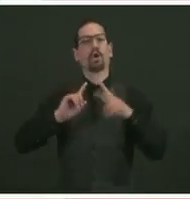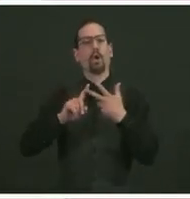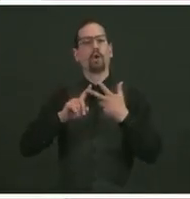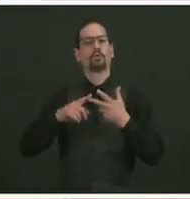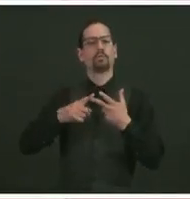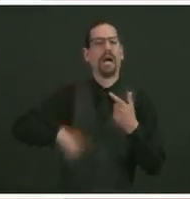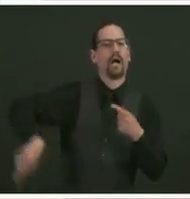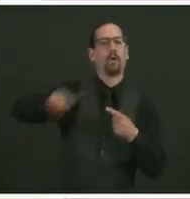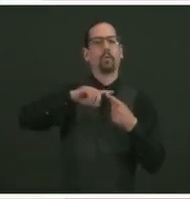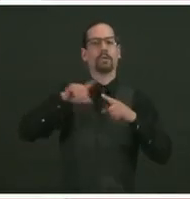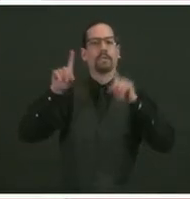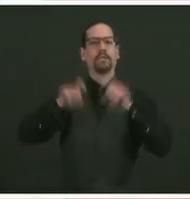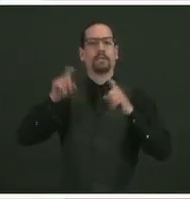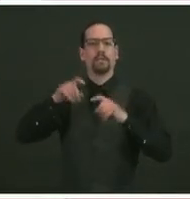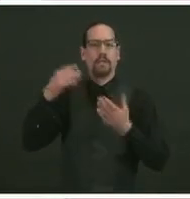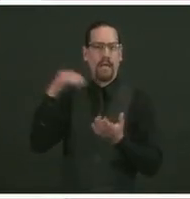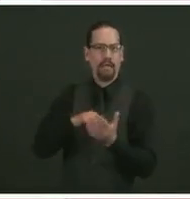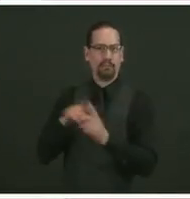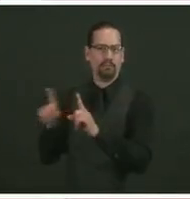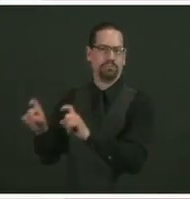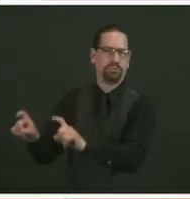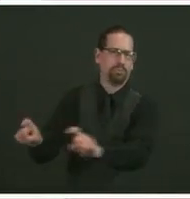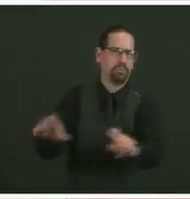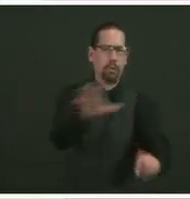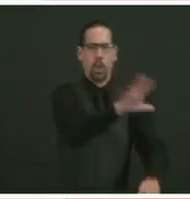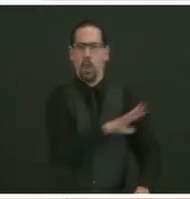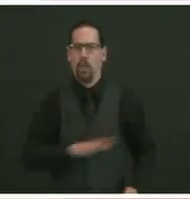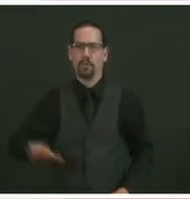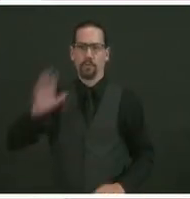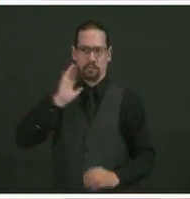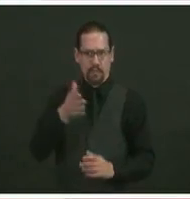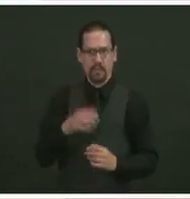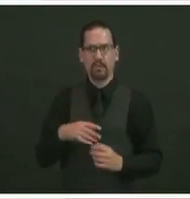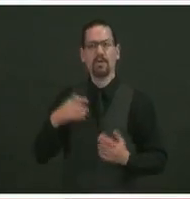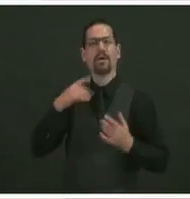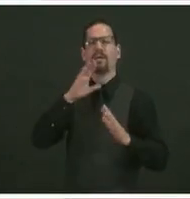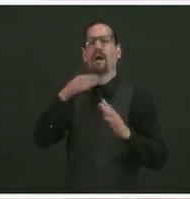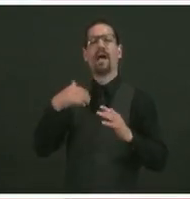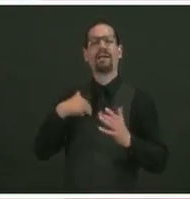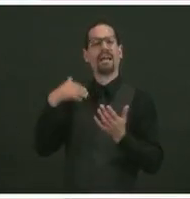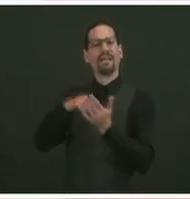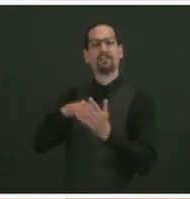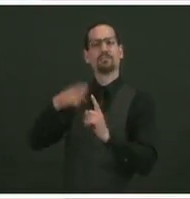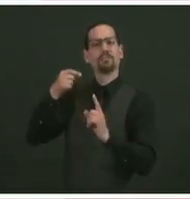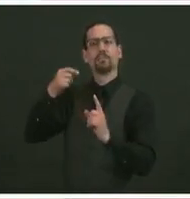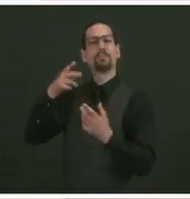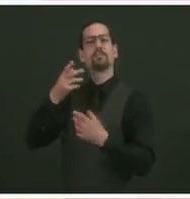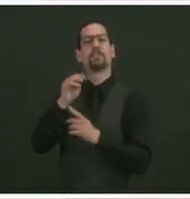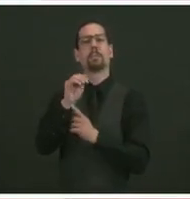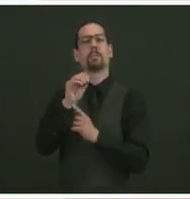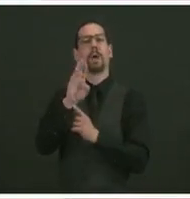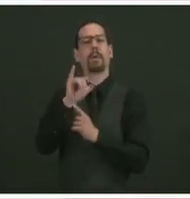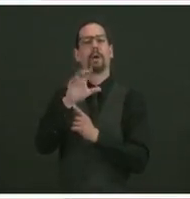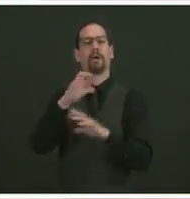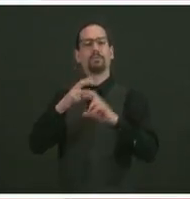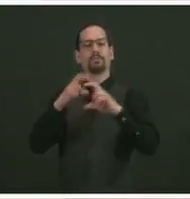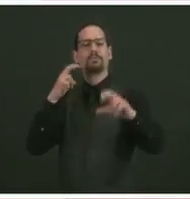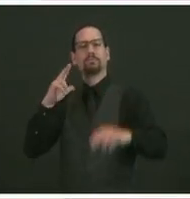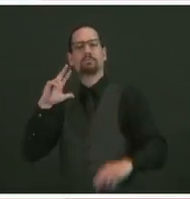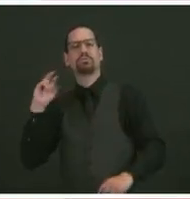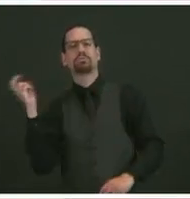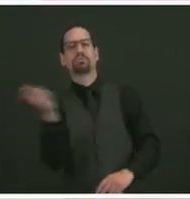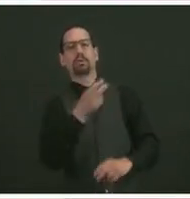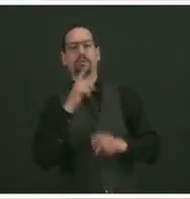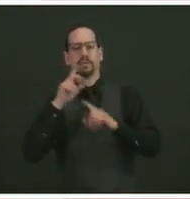home. And we have these point-of-care tests. We're doing the mobile testing in nursing homes. So we're just a lot better at it than we